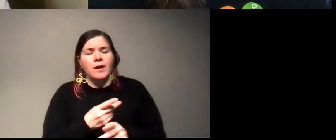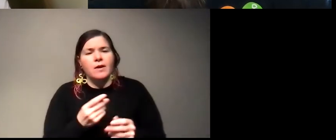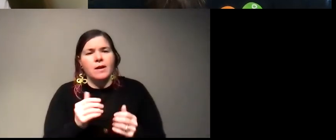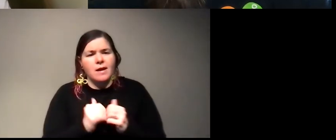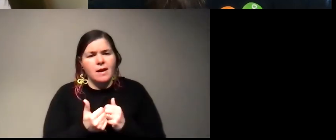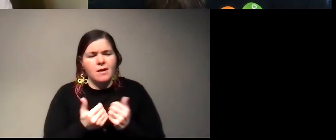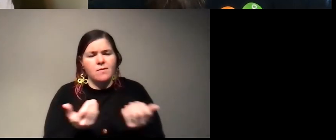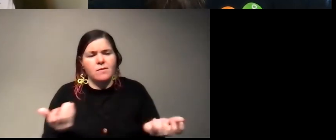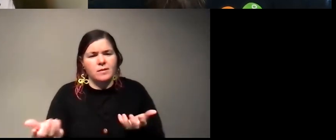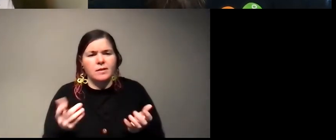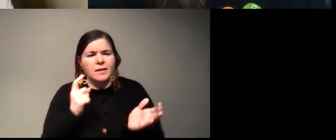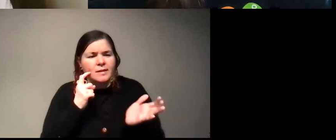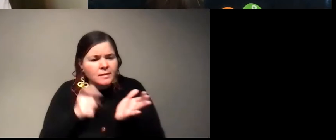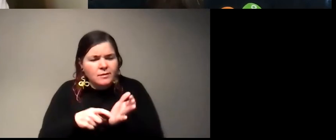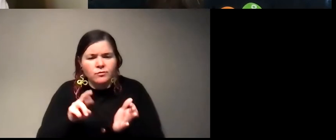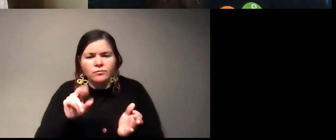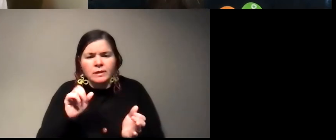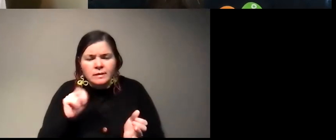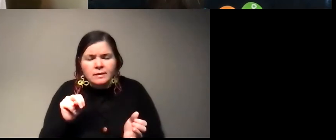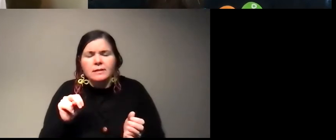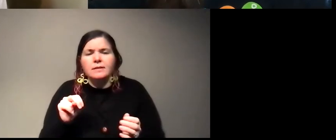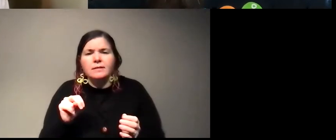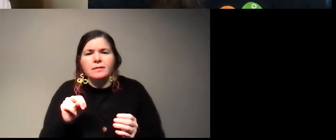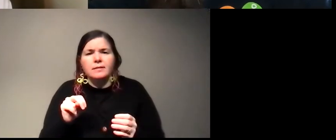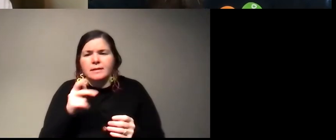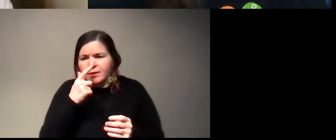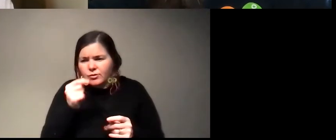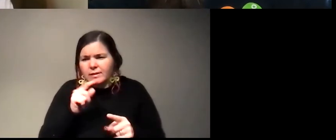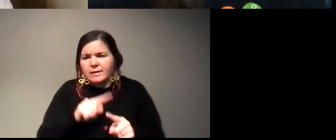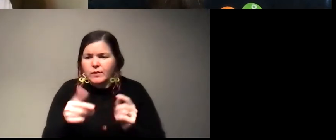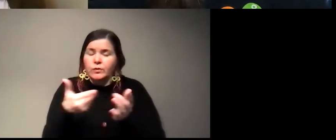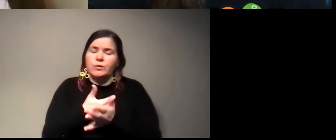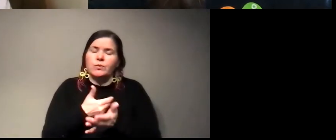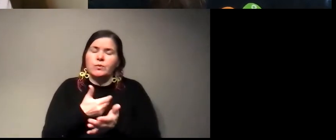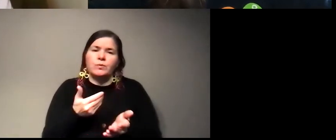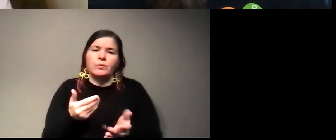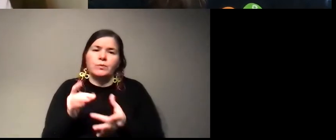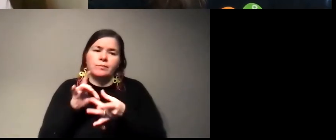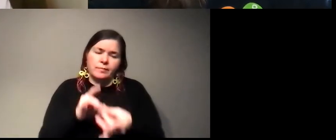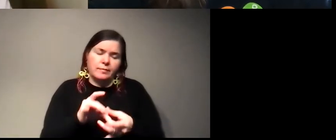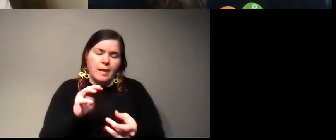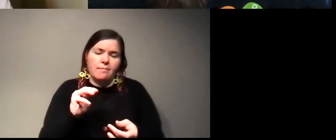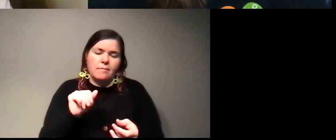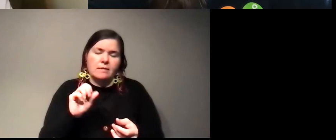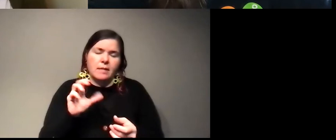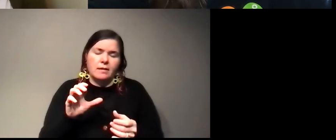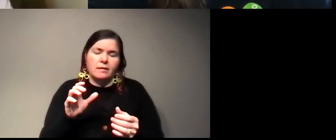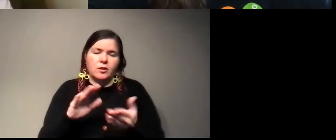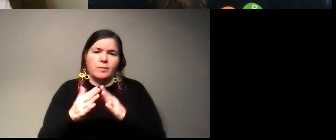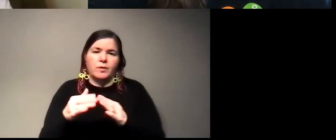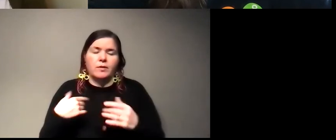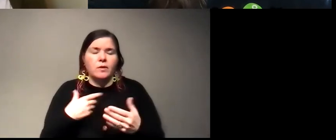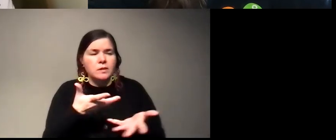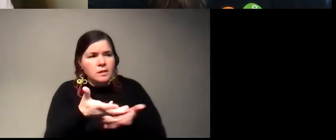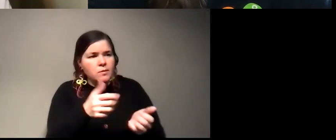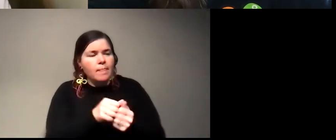ways to detect ricin in a way that would be interesting to the mass spec community. And I had to talk to my advisor, and